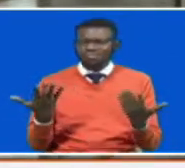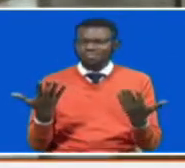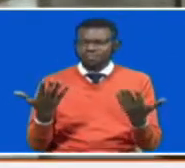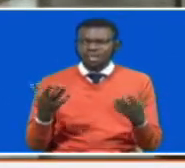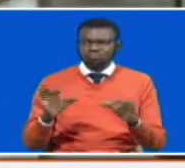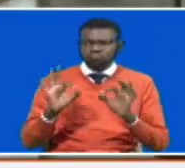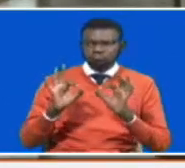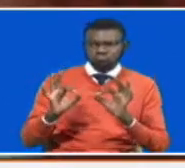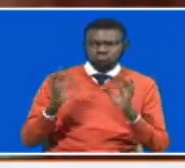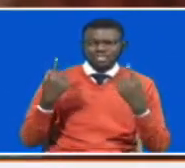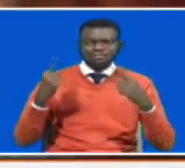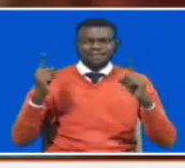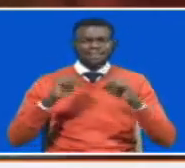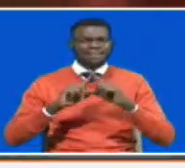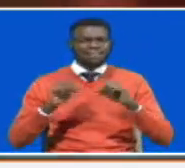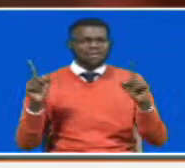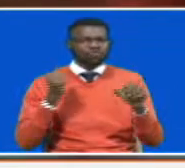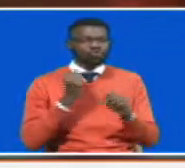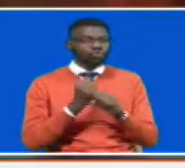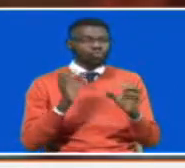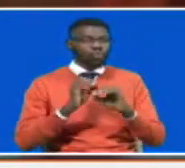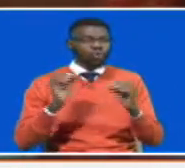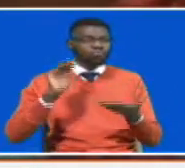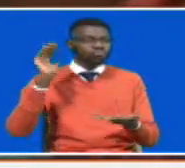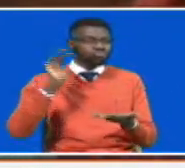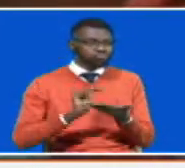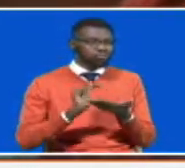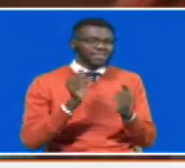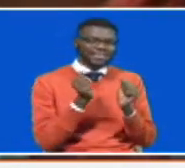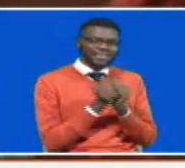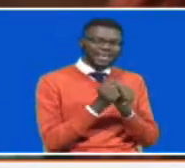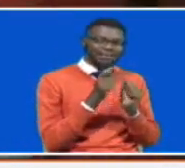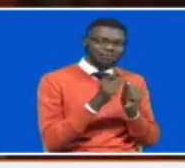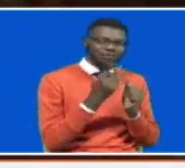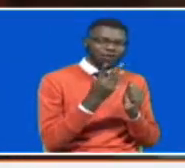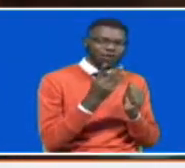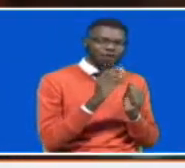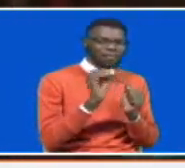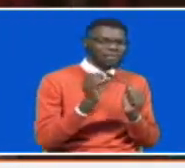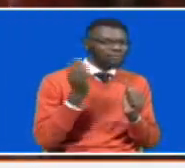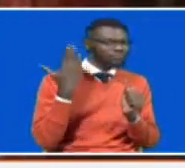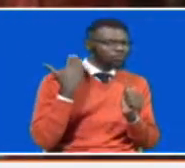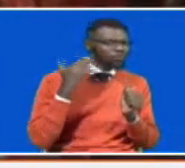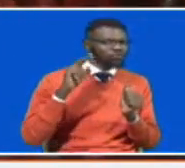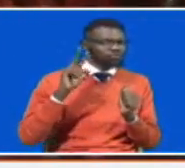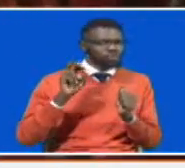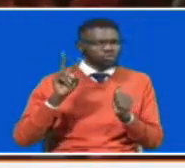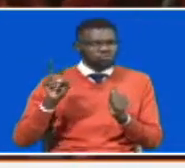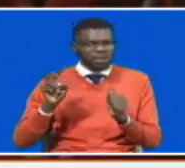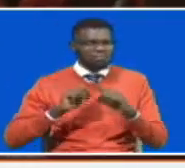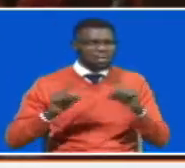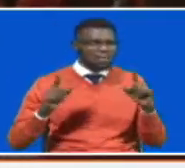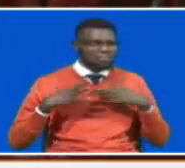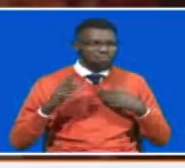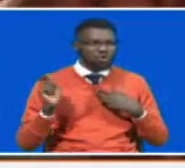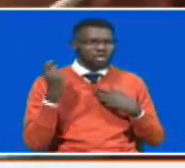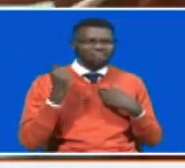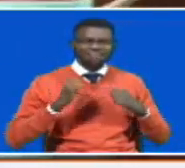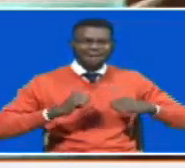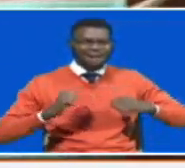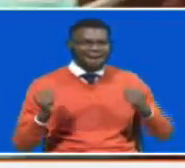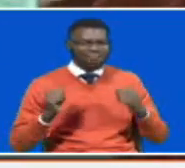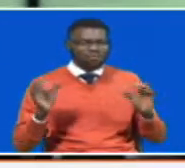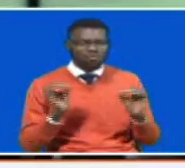with the unemployment rate dropping from a high of 10.4% in 2020, majority of Kenyans are not happy with the state of Kenya's